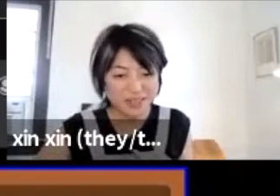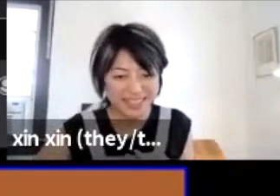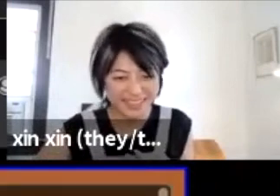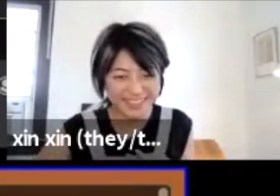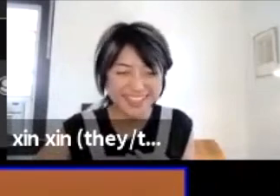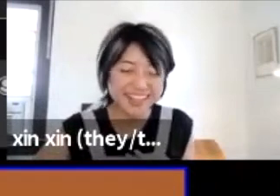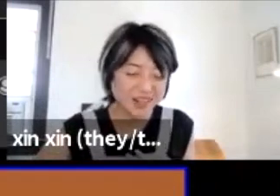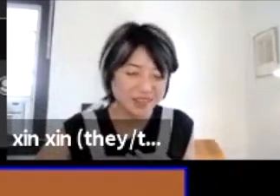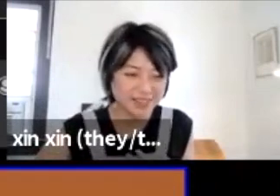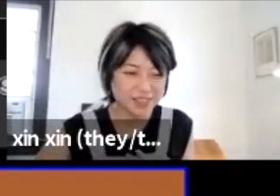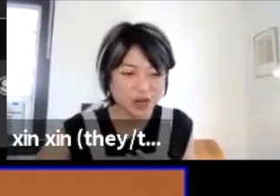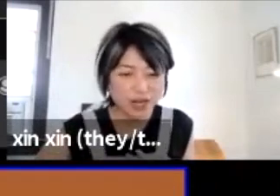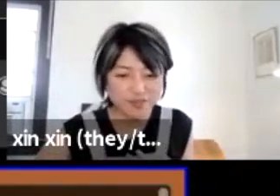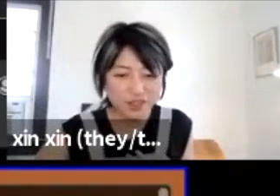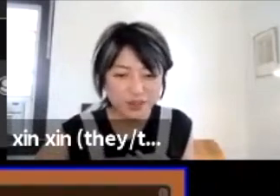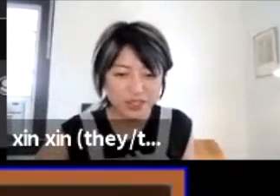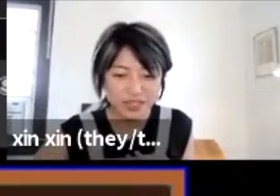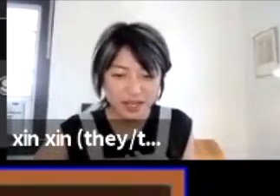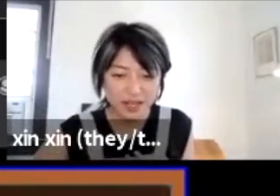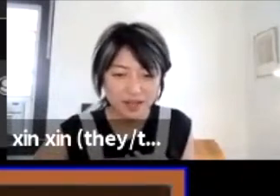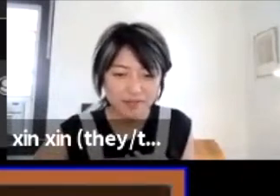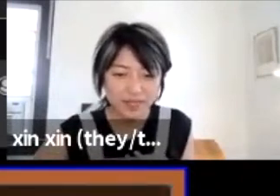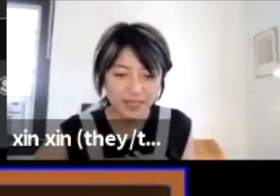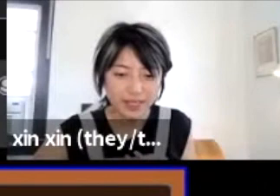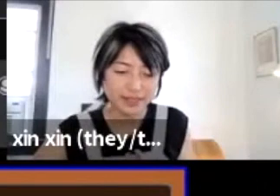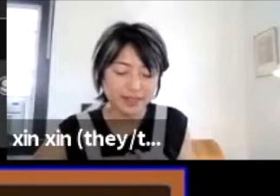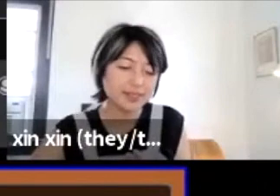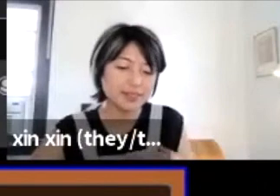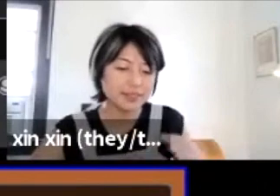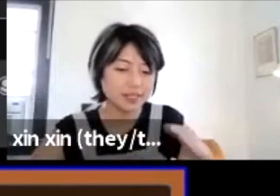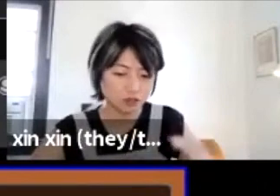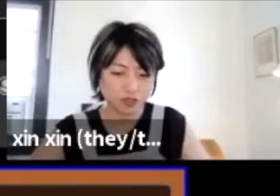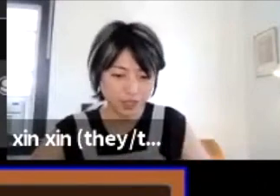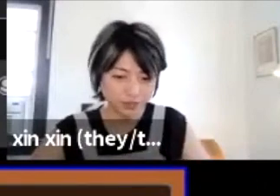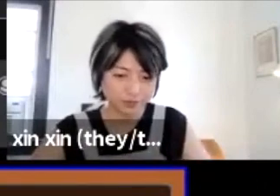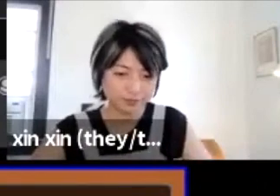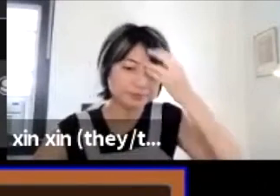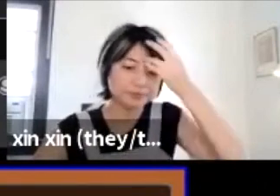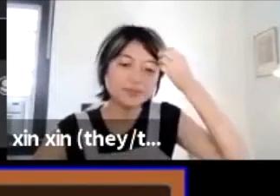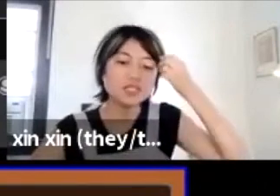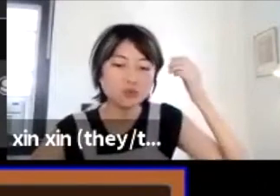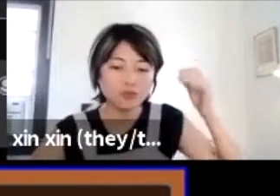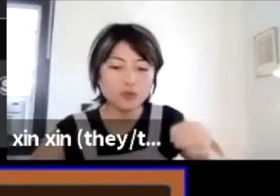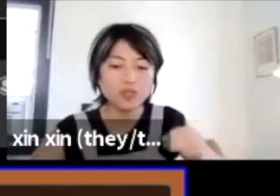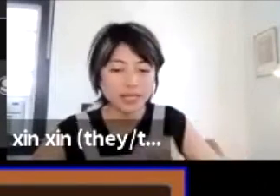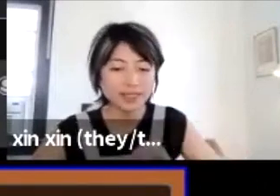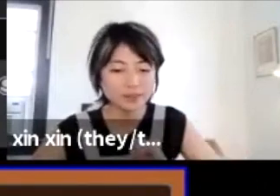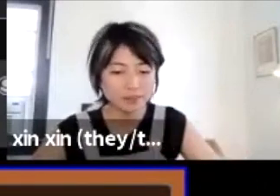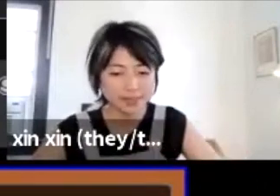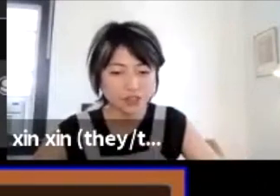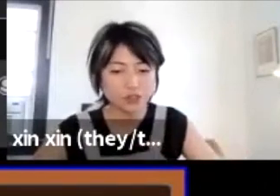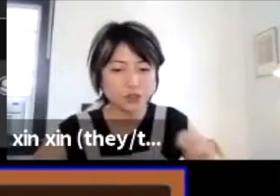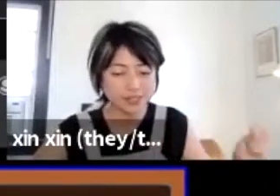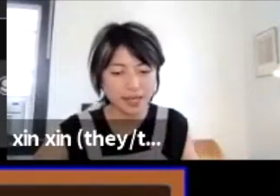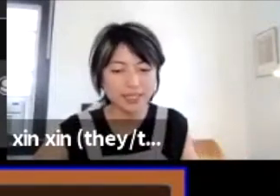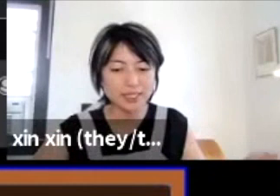mode, the consent to archive mode. And this is the instruction here. So review the highlighted